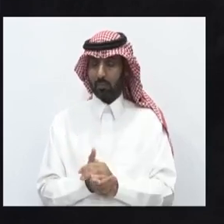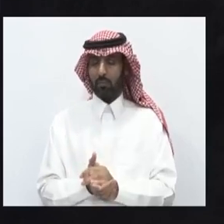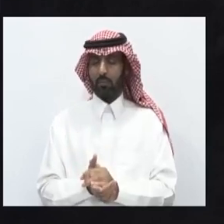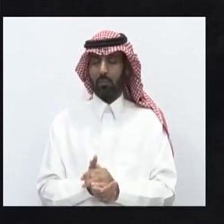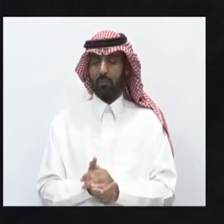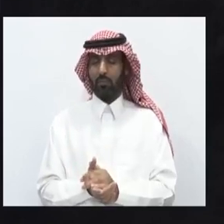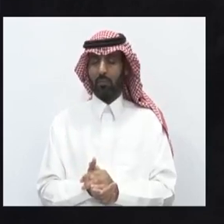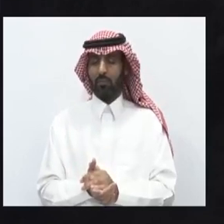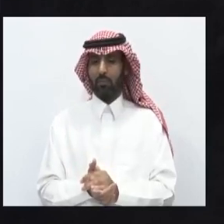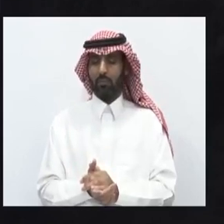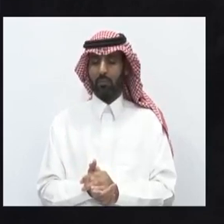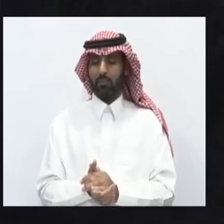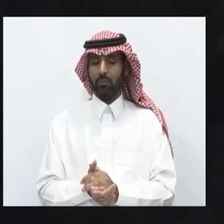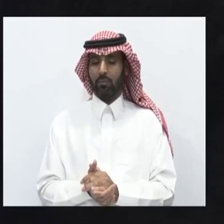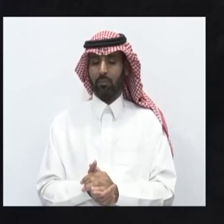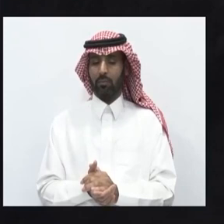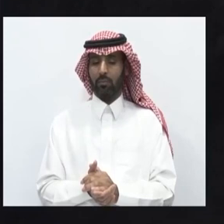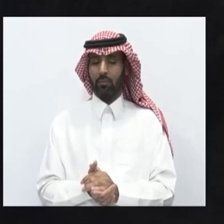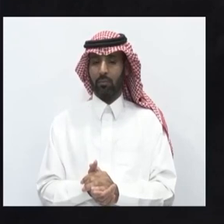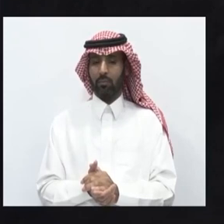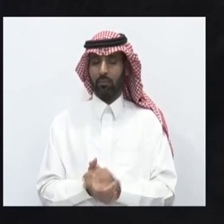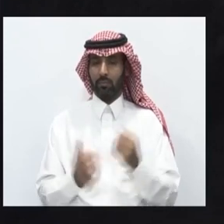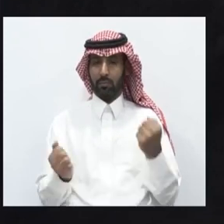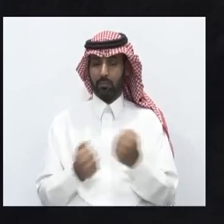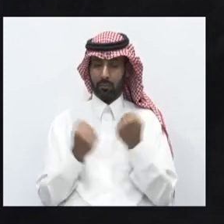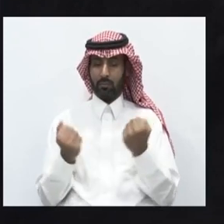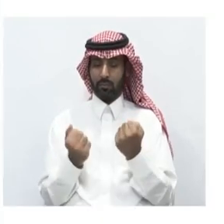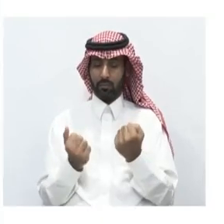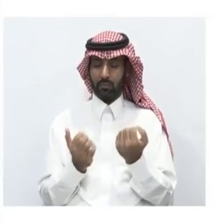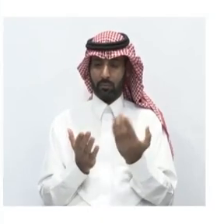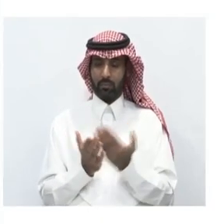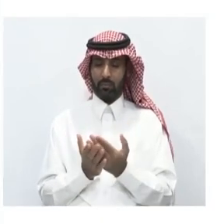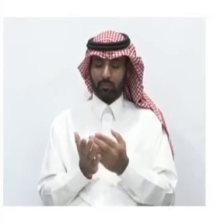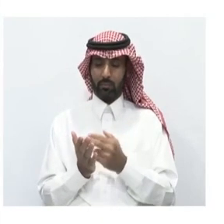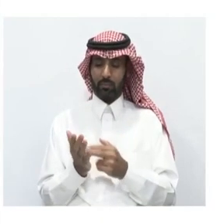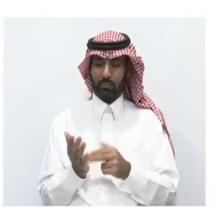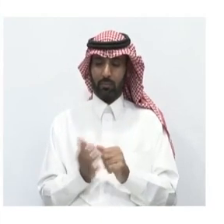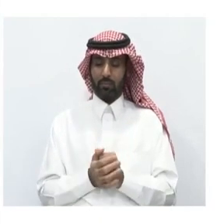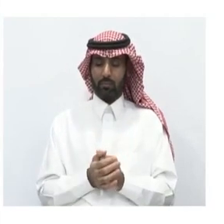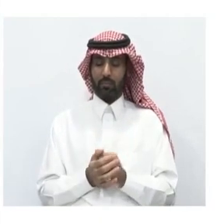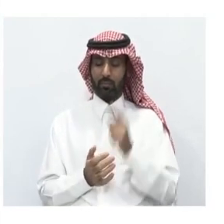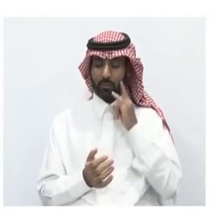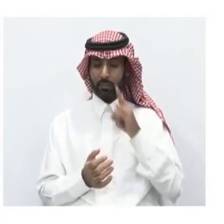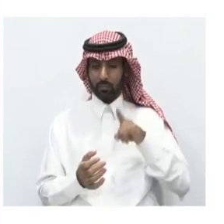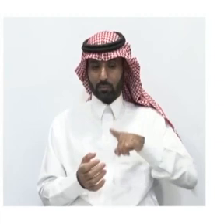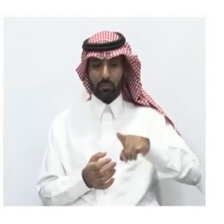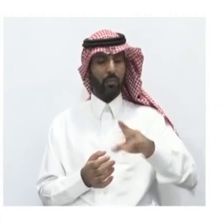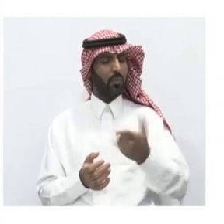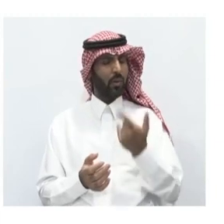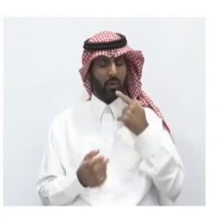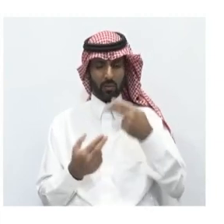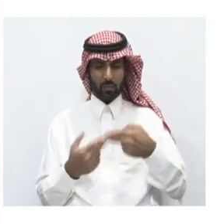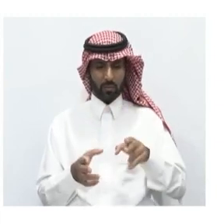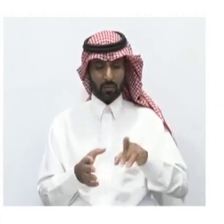to read along. This is a reading practice also. So let's listen. Flight C458 is ready